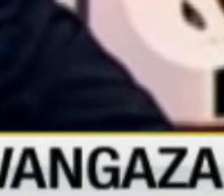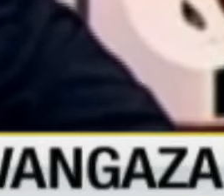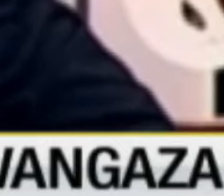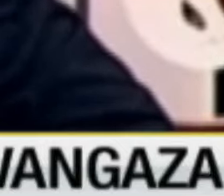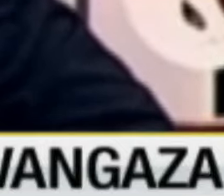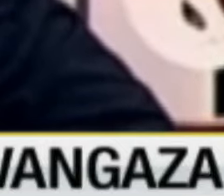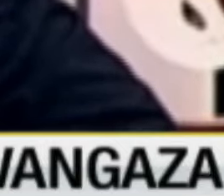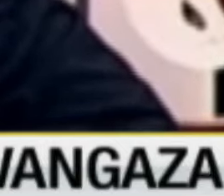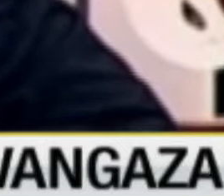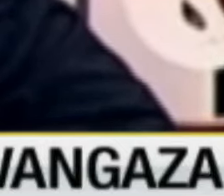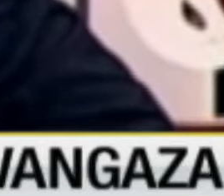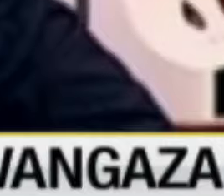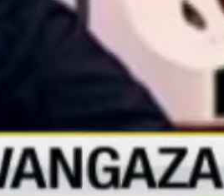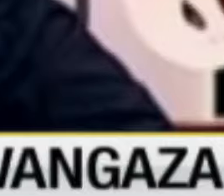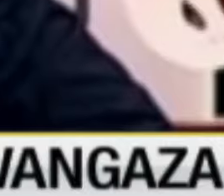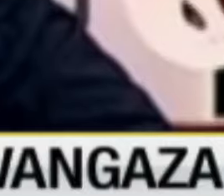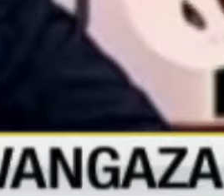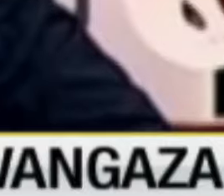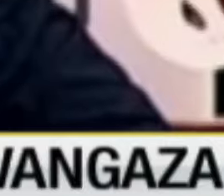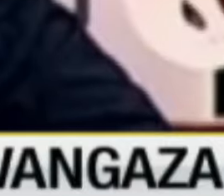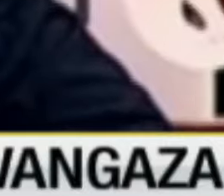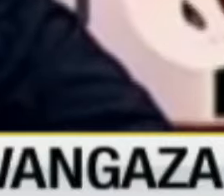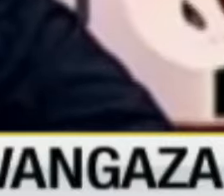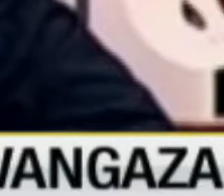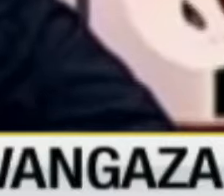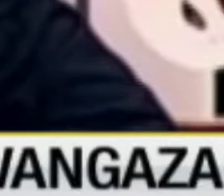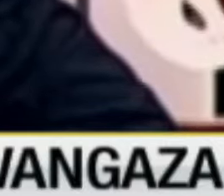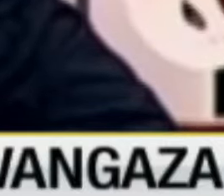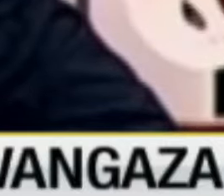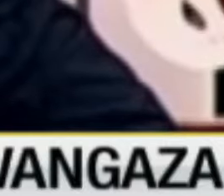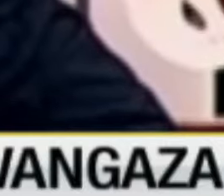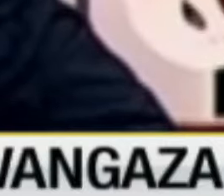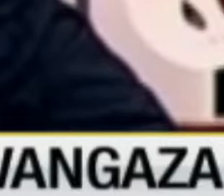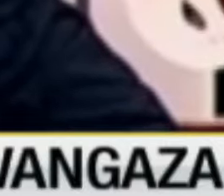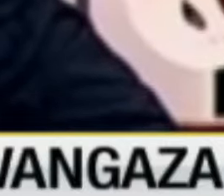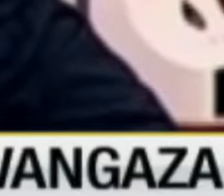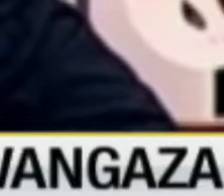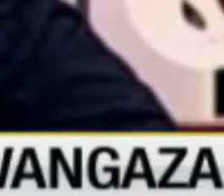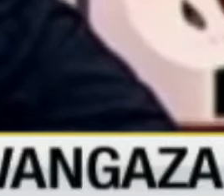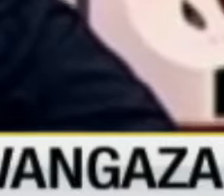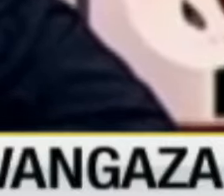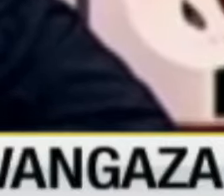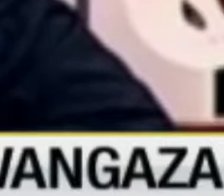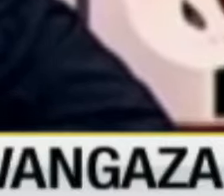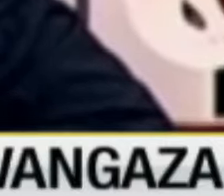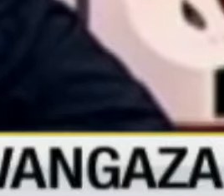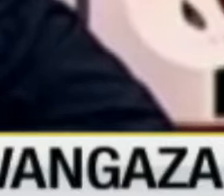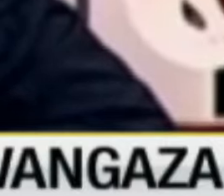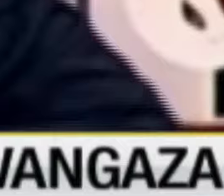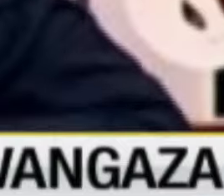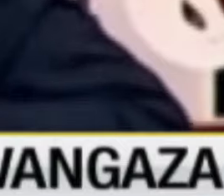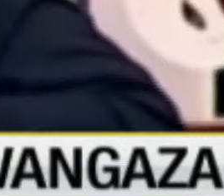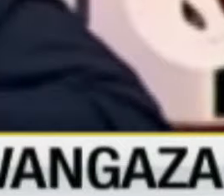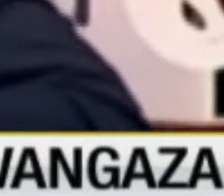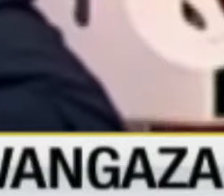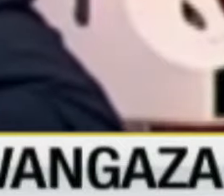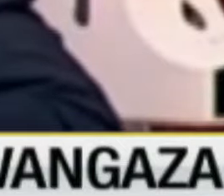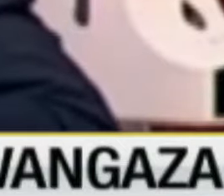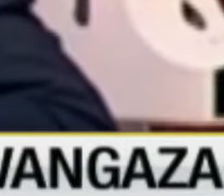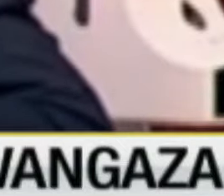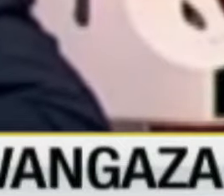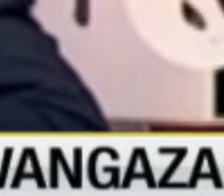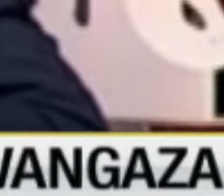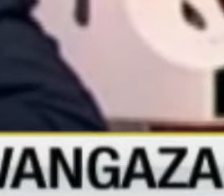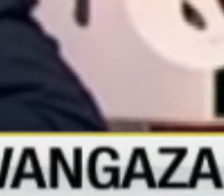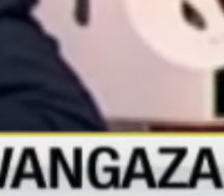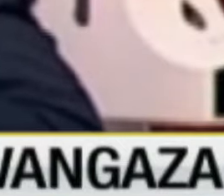had occasion in the Sonko case to state with precision